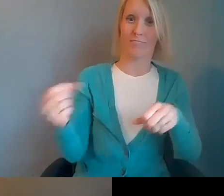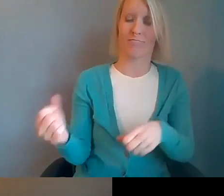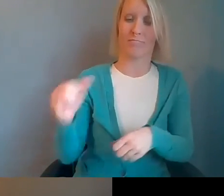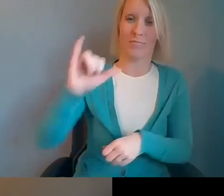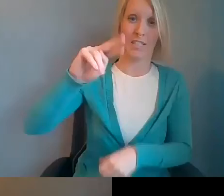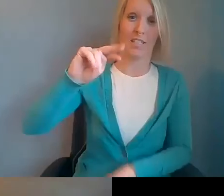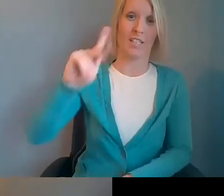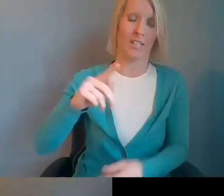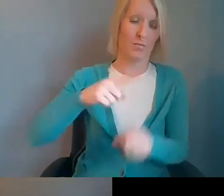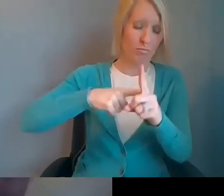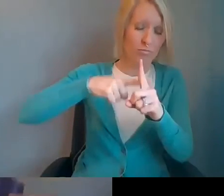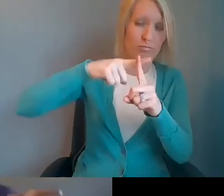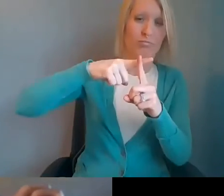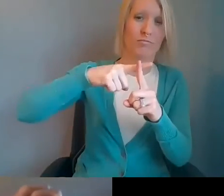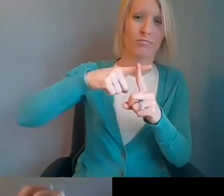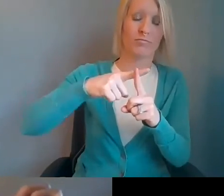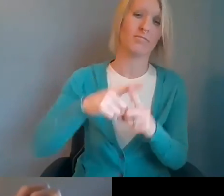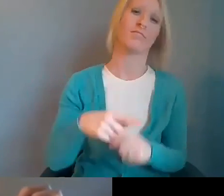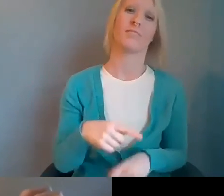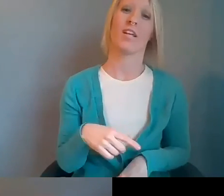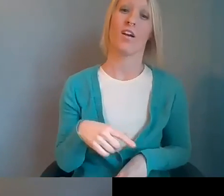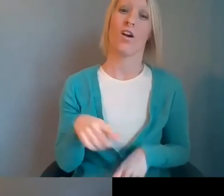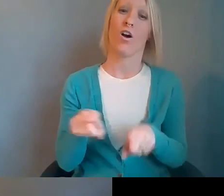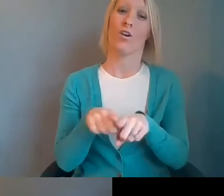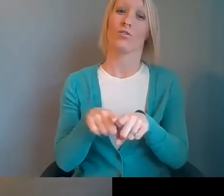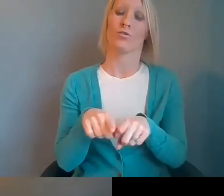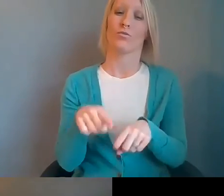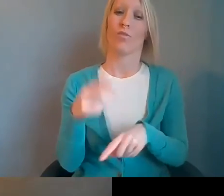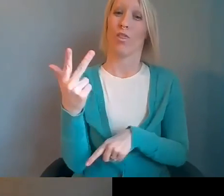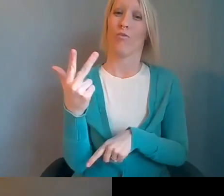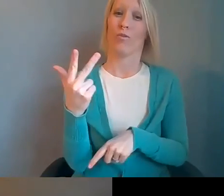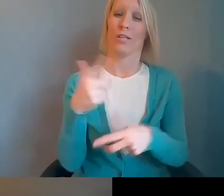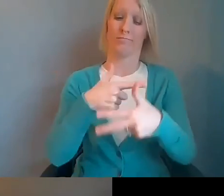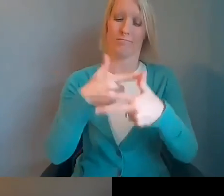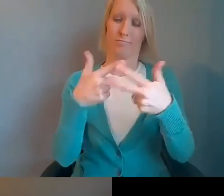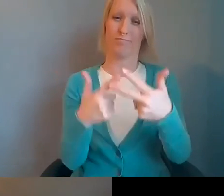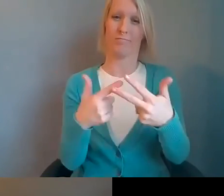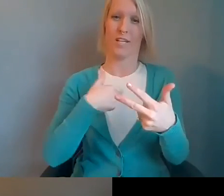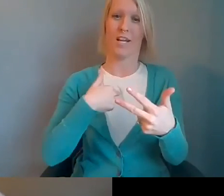And this is my little pen holder for the day. Okay, I carry 3 pens in there.